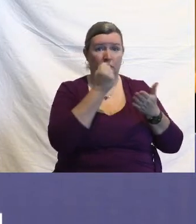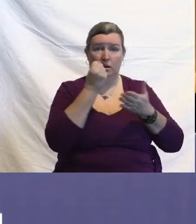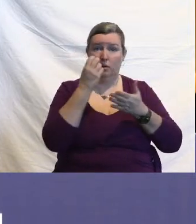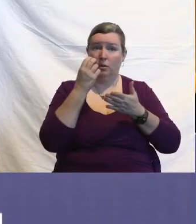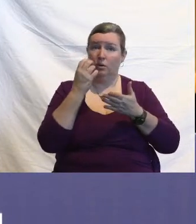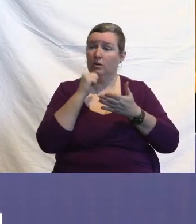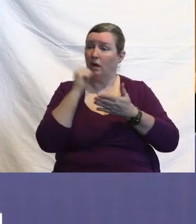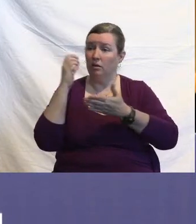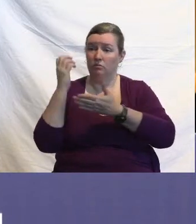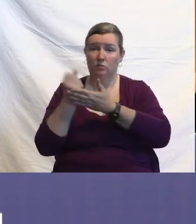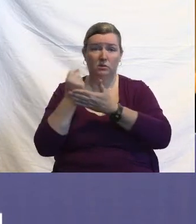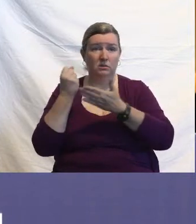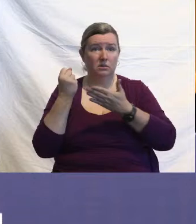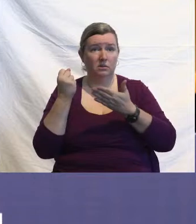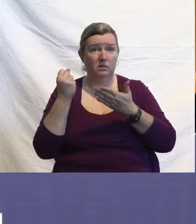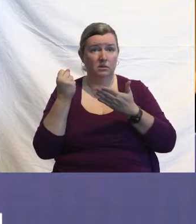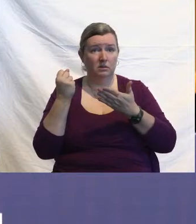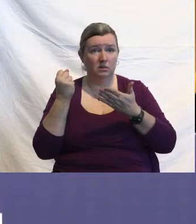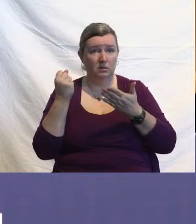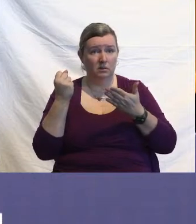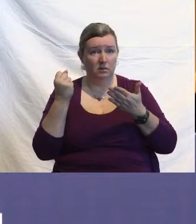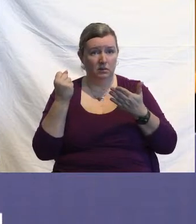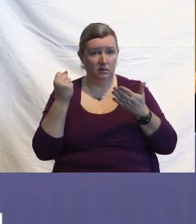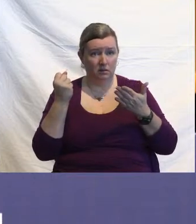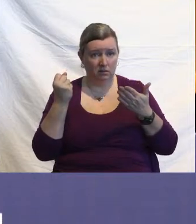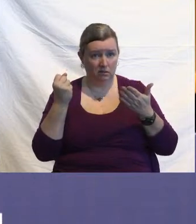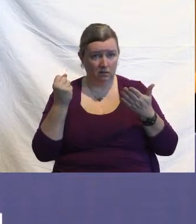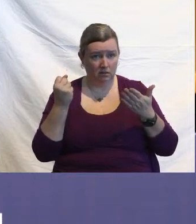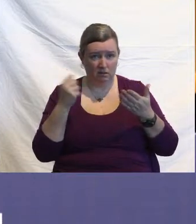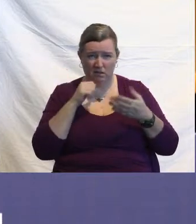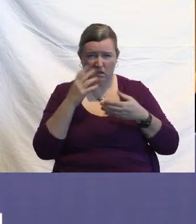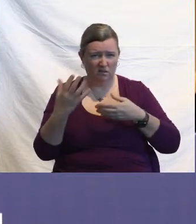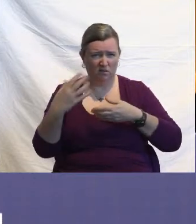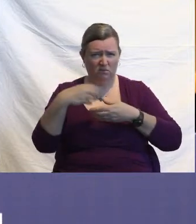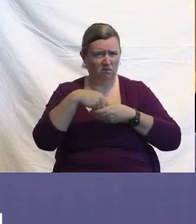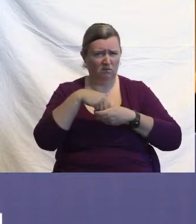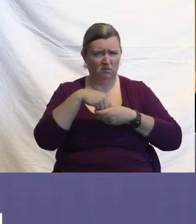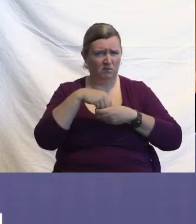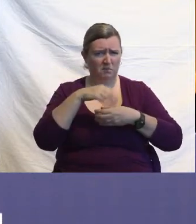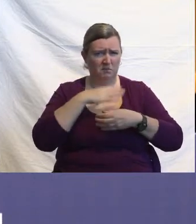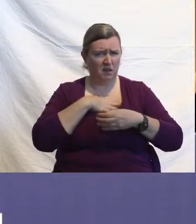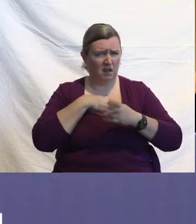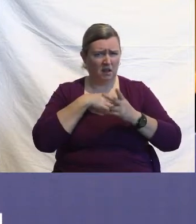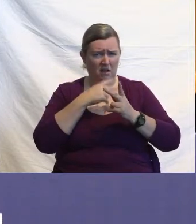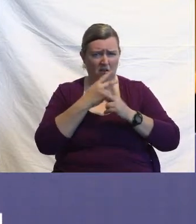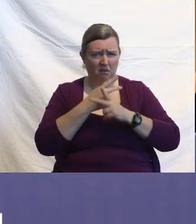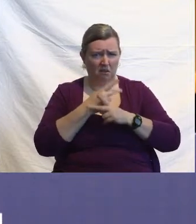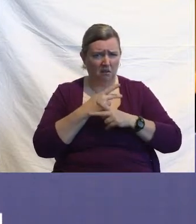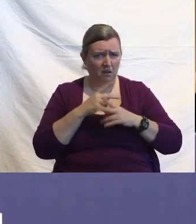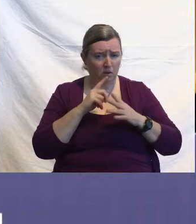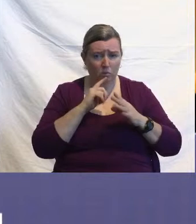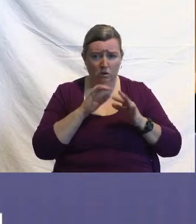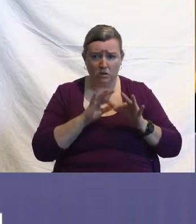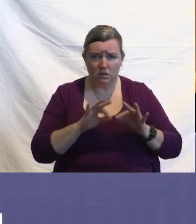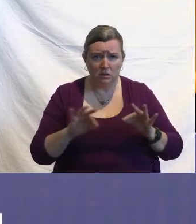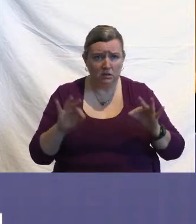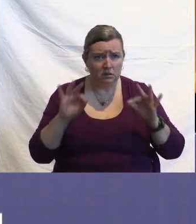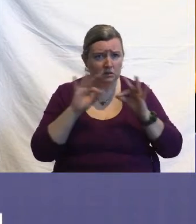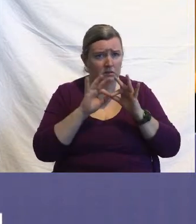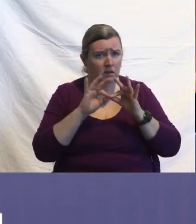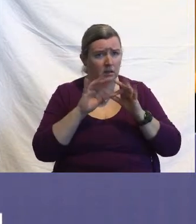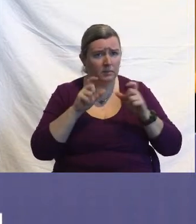does not factor into my calculus. This is essential, and if folks are just tuning into